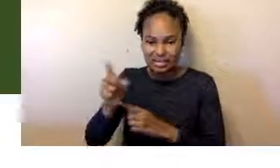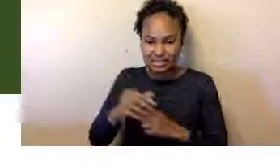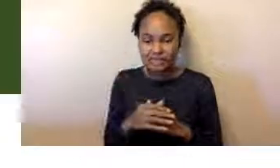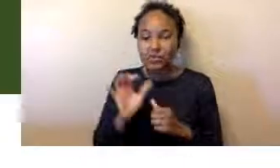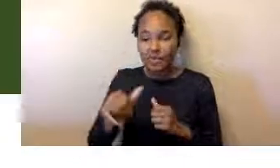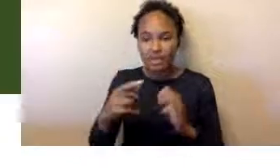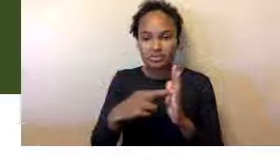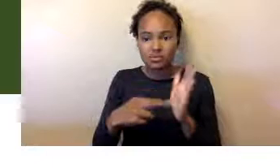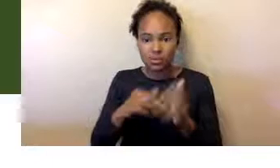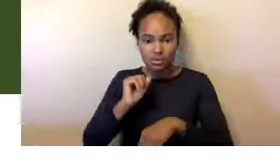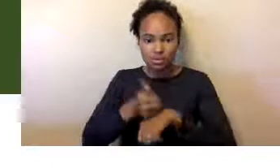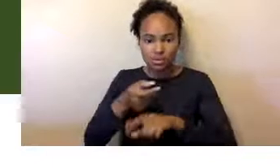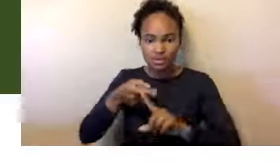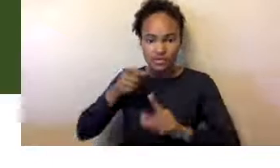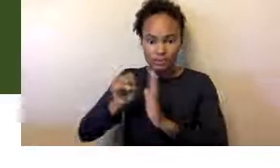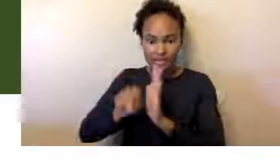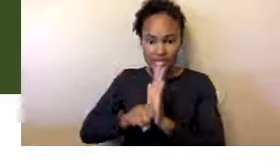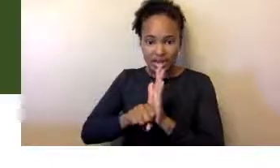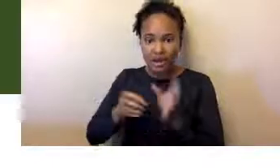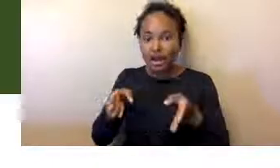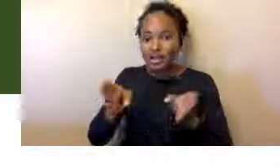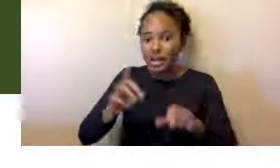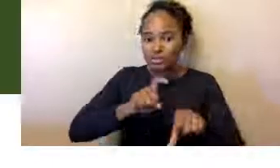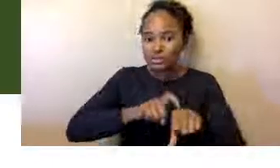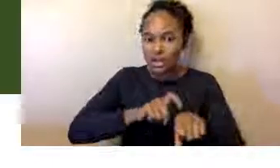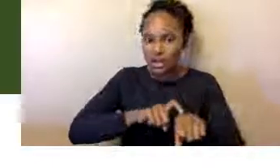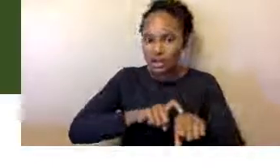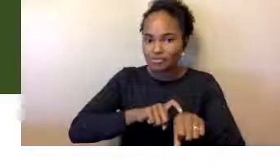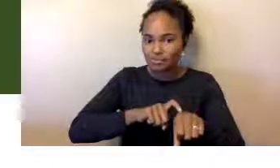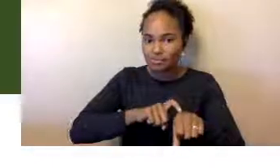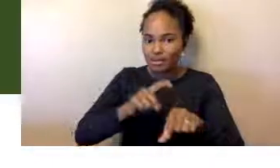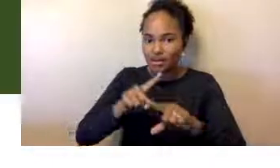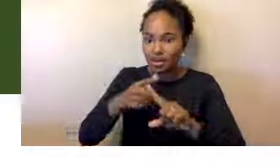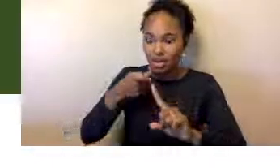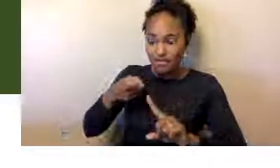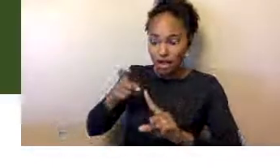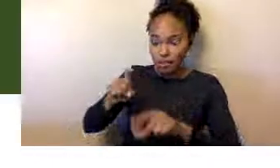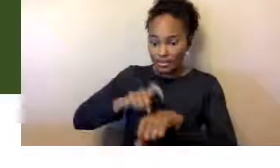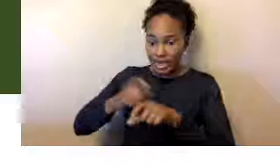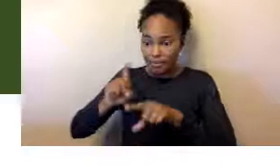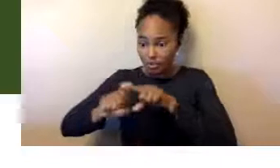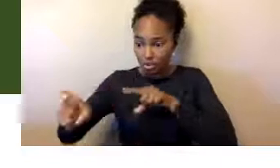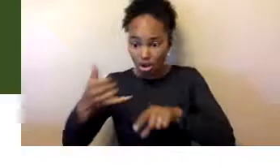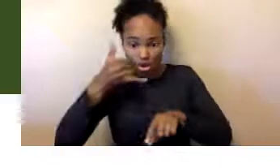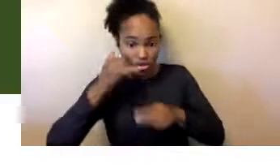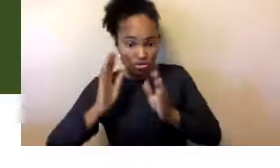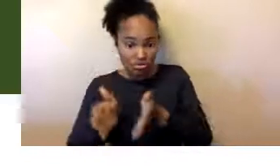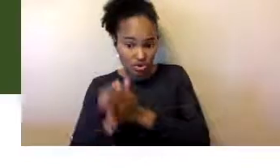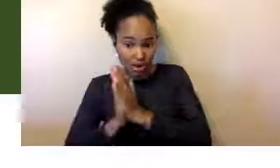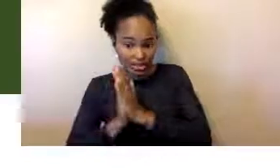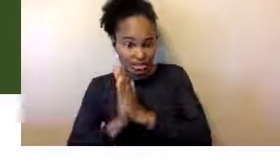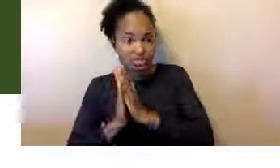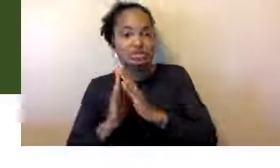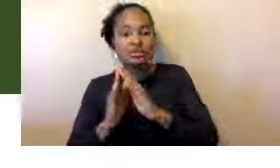allow too much time to elapse between the time someone requests mobile crisis and the time that they actually